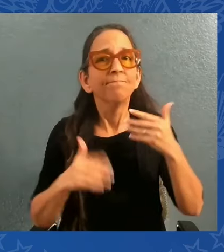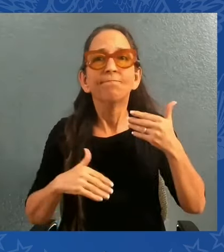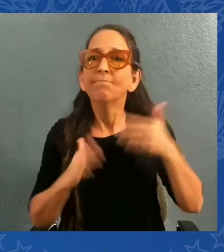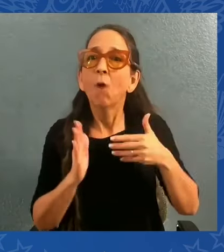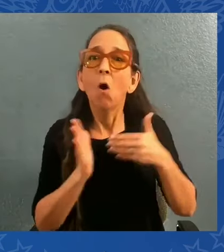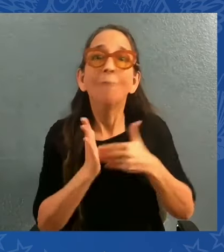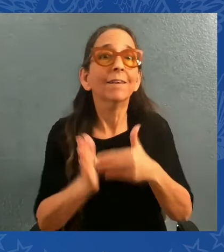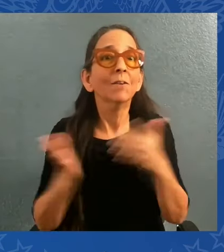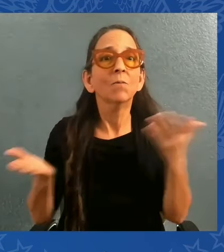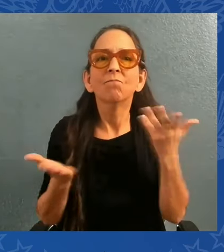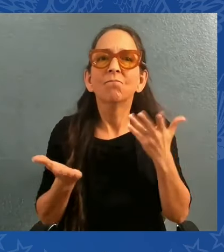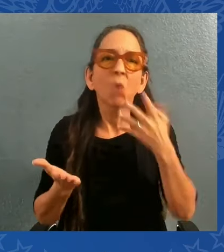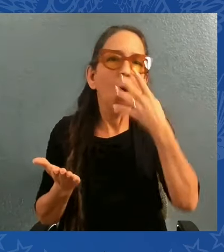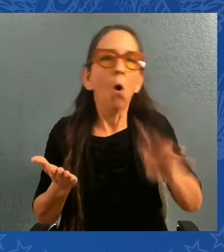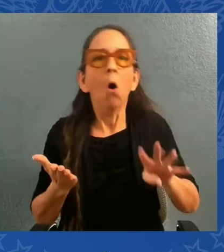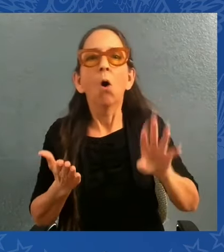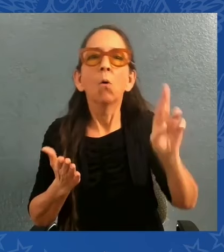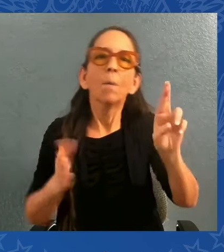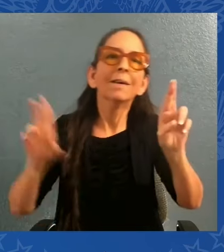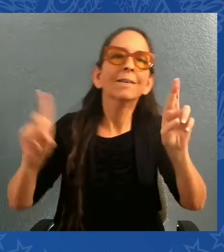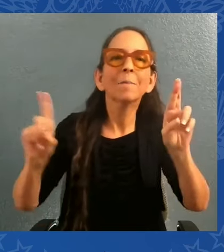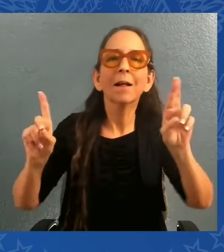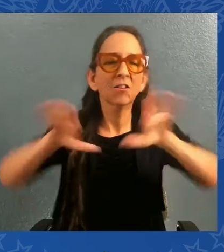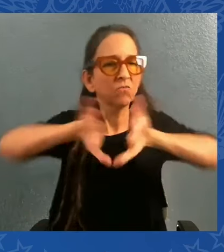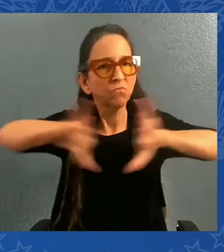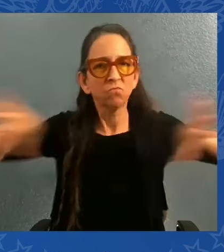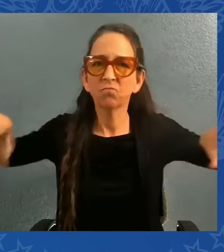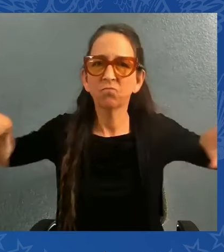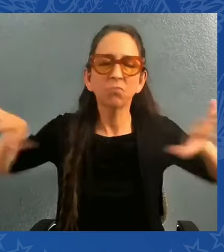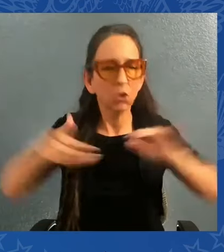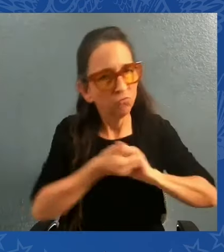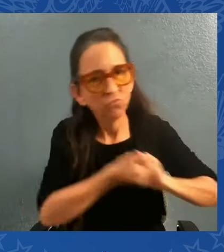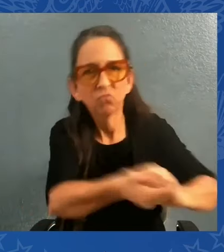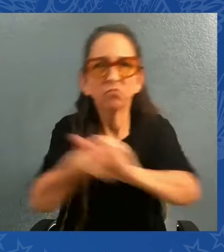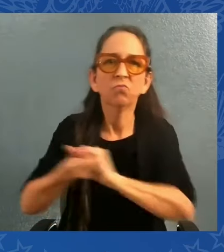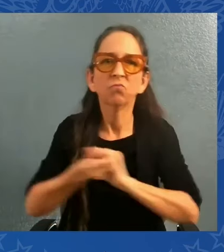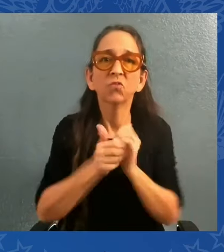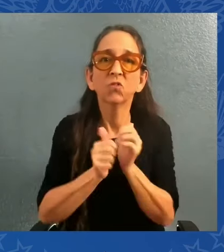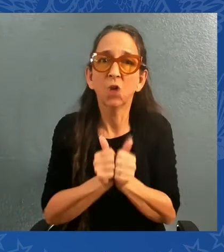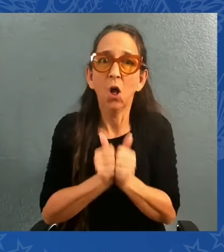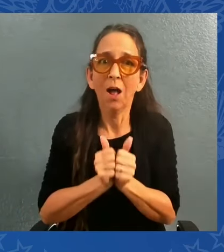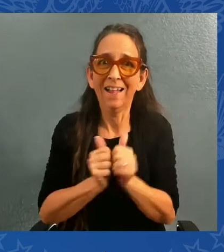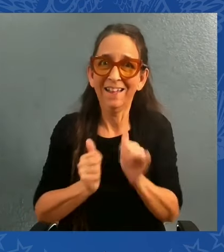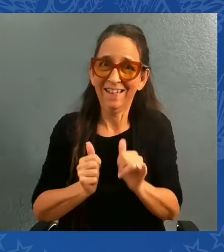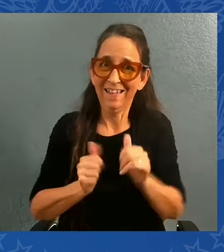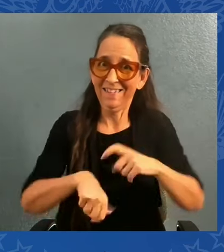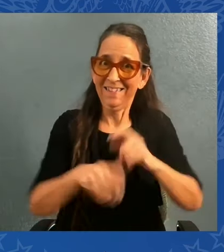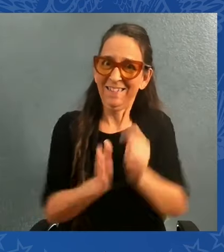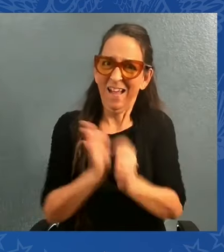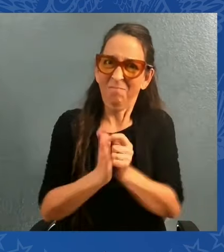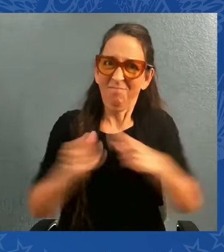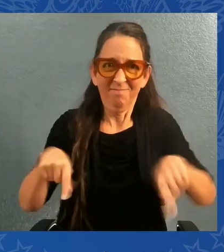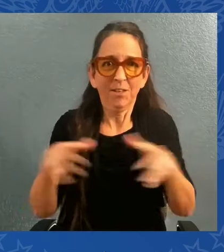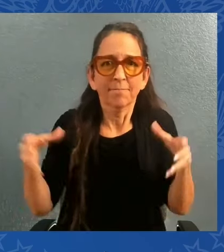moment. This is the moment to come together as a nation, to keep faith in each other. The world is dependent on each of